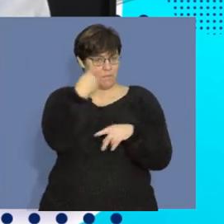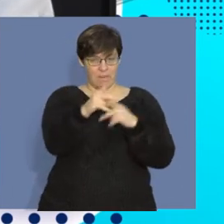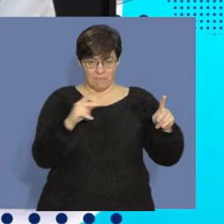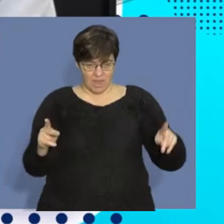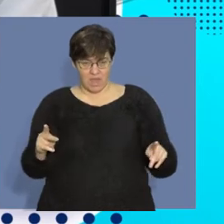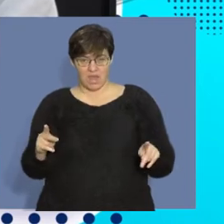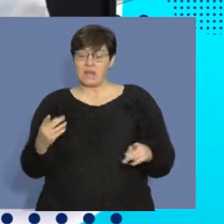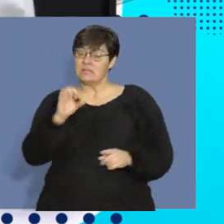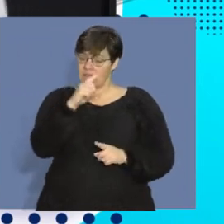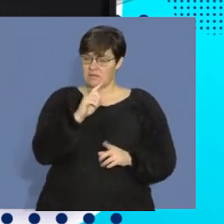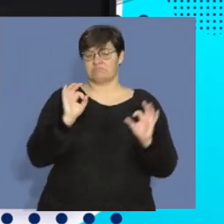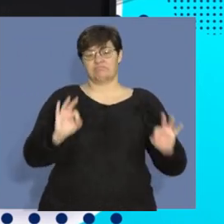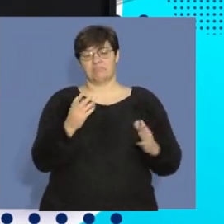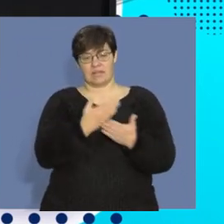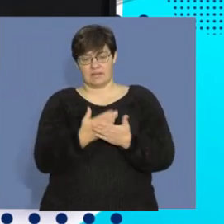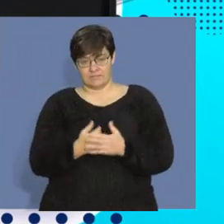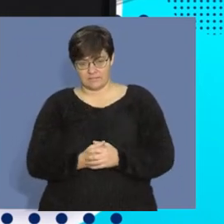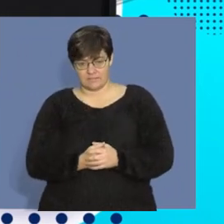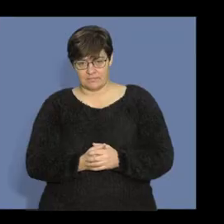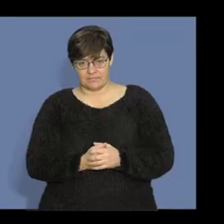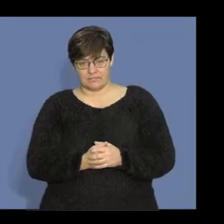necessary payment to SARS.